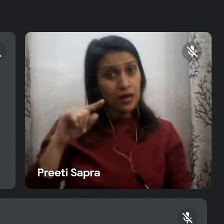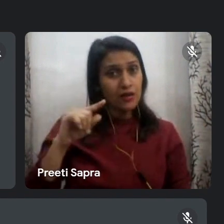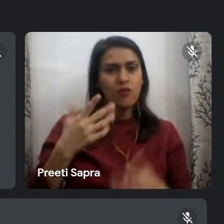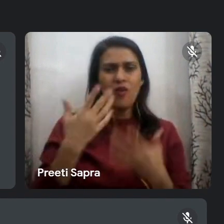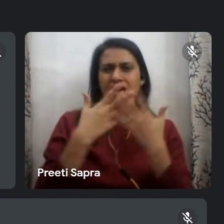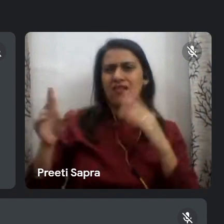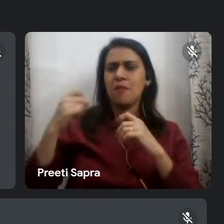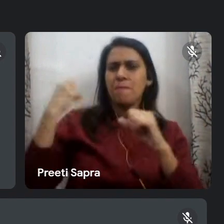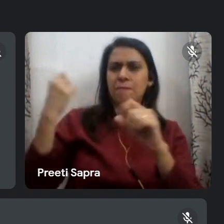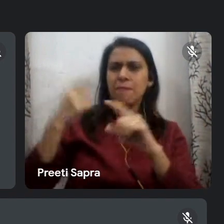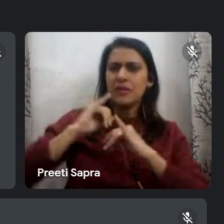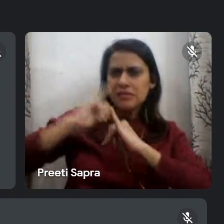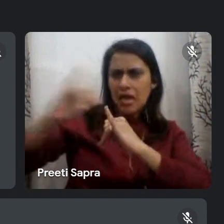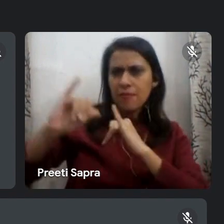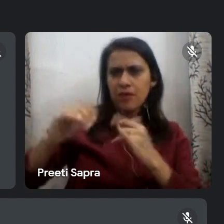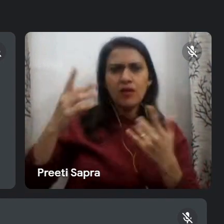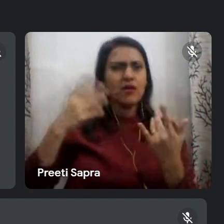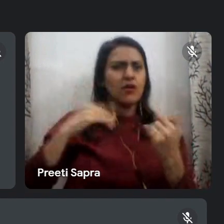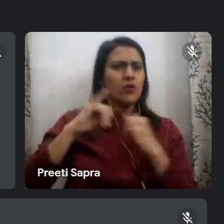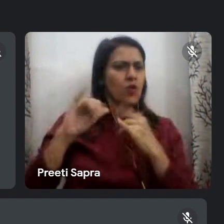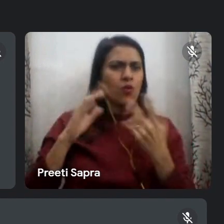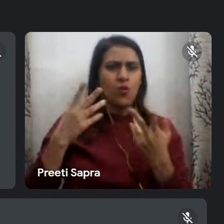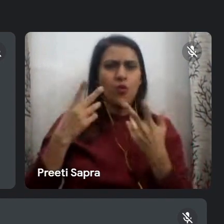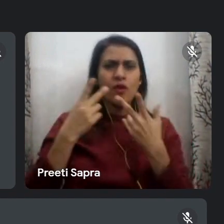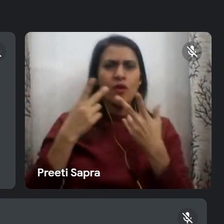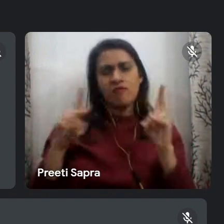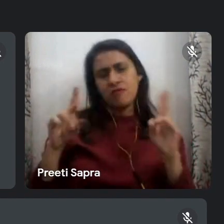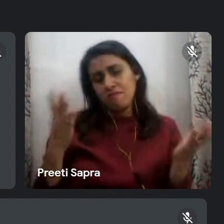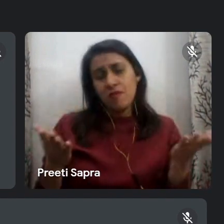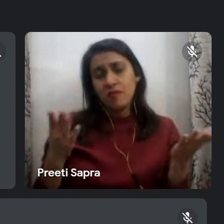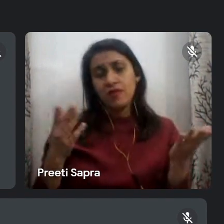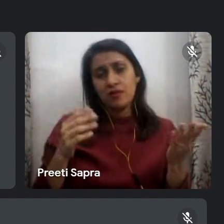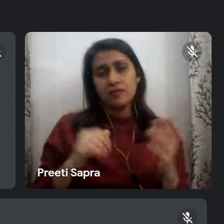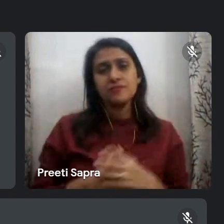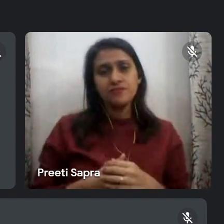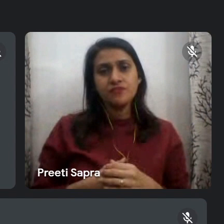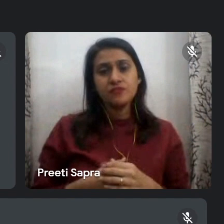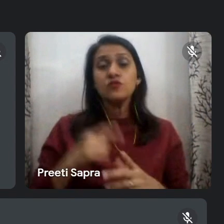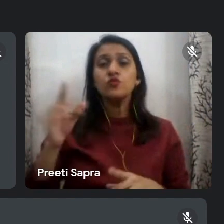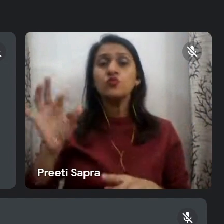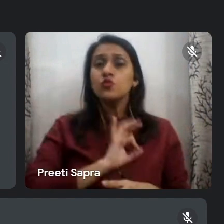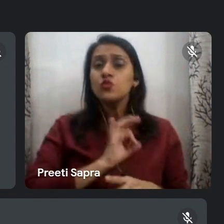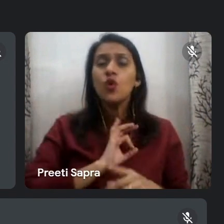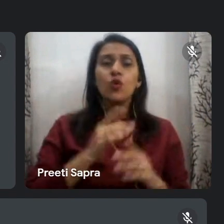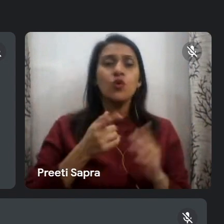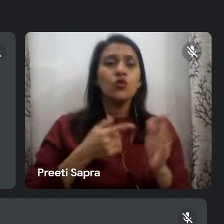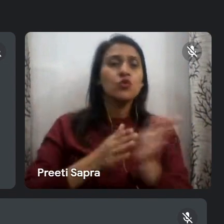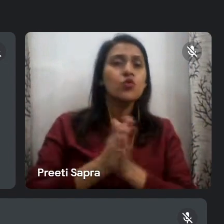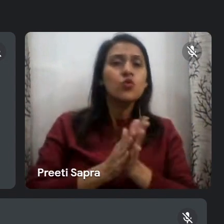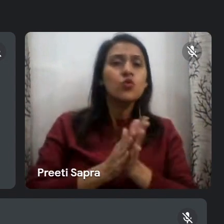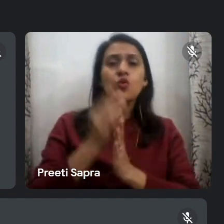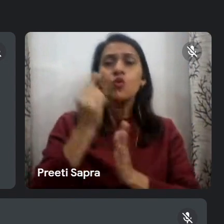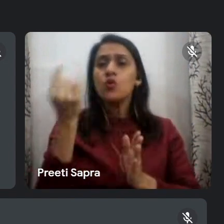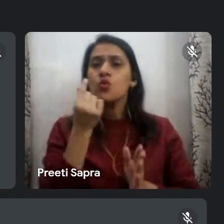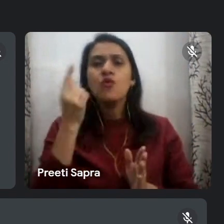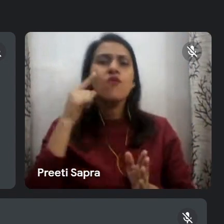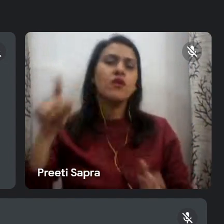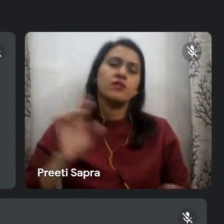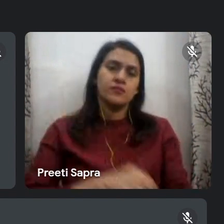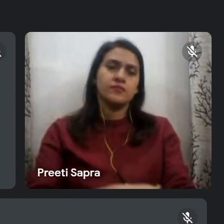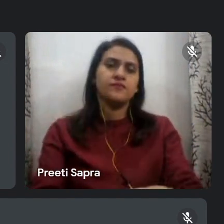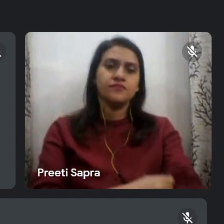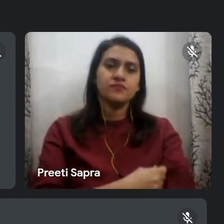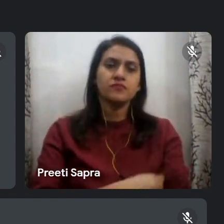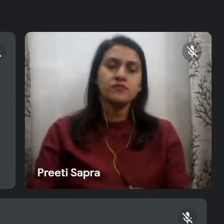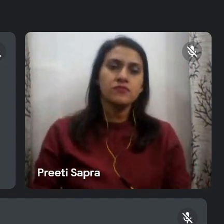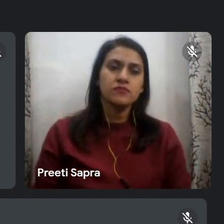I mean, people devise their own hacks, and you stick onto something which you find useful for yourself. And I also